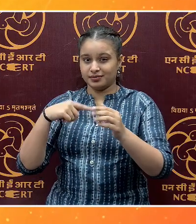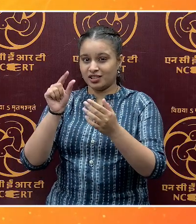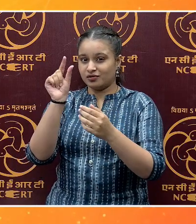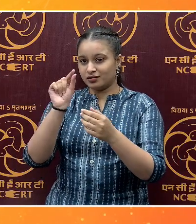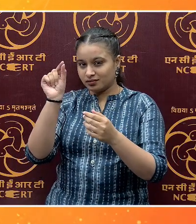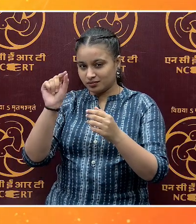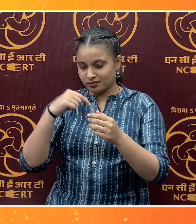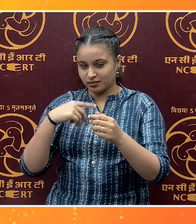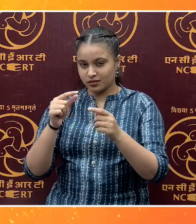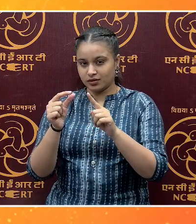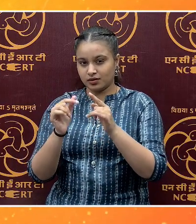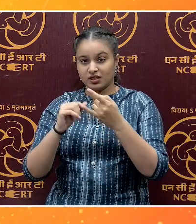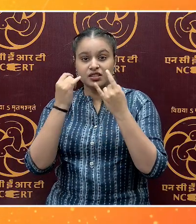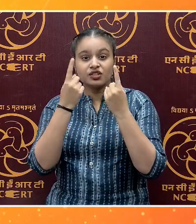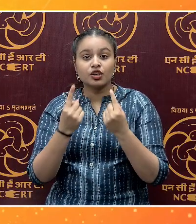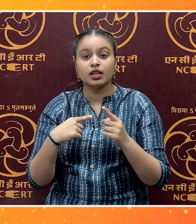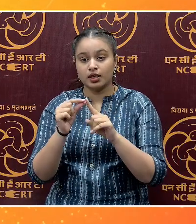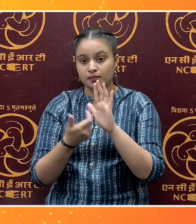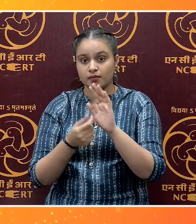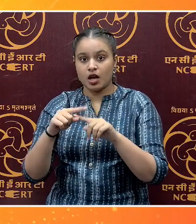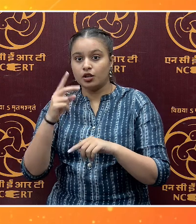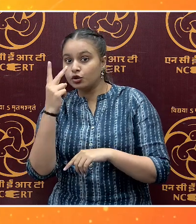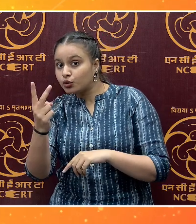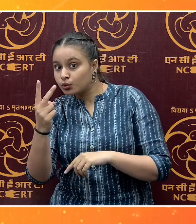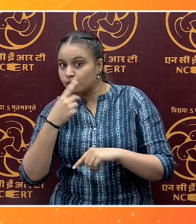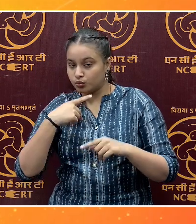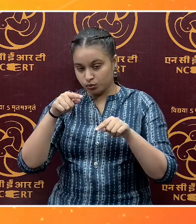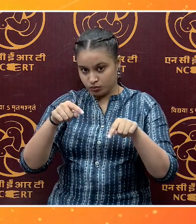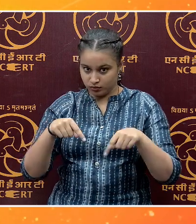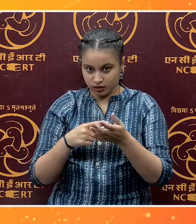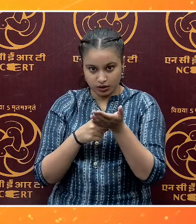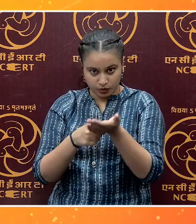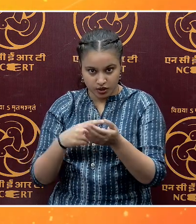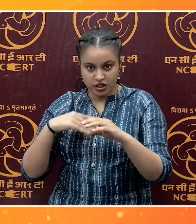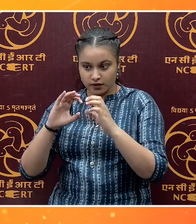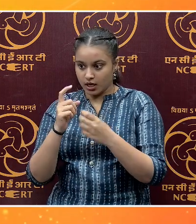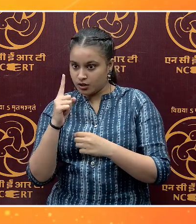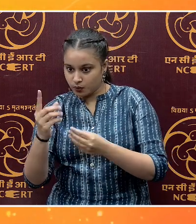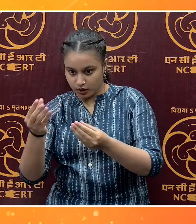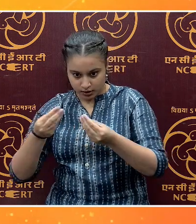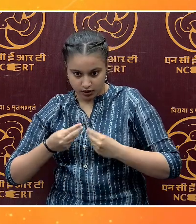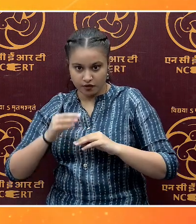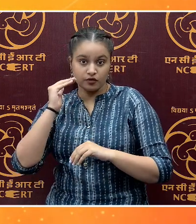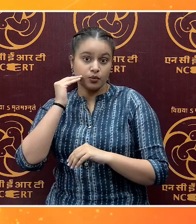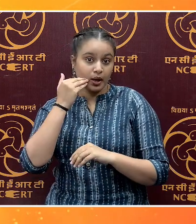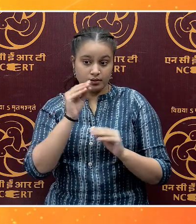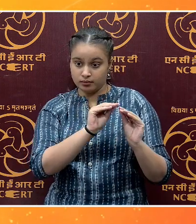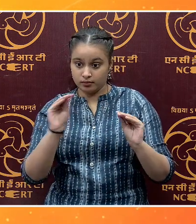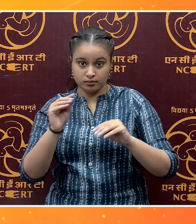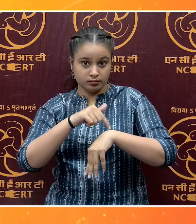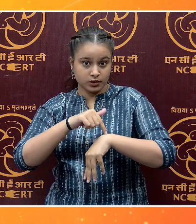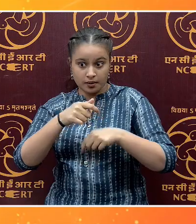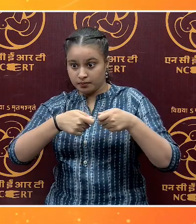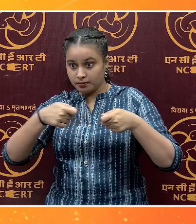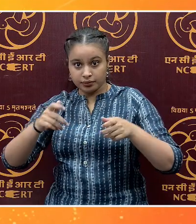there is a screening part to request from the head teacher. I can see the details that class 1 is assigned to me. I can see the duration which I have to perform the